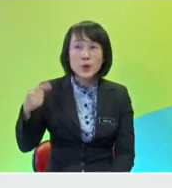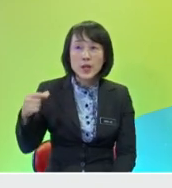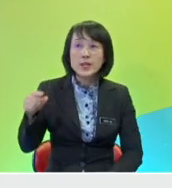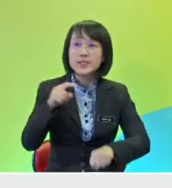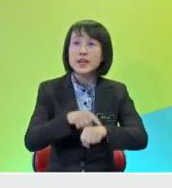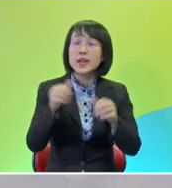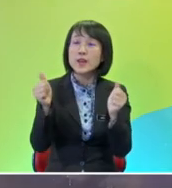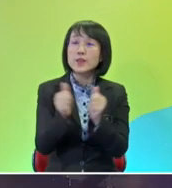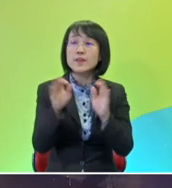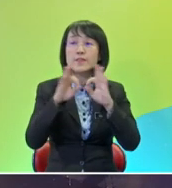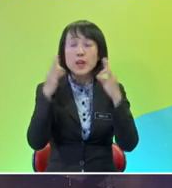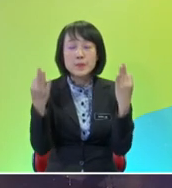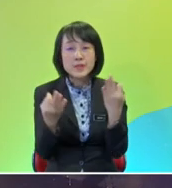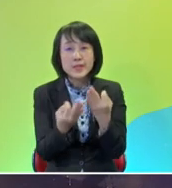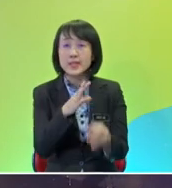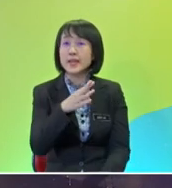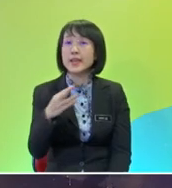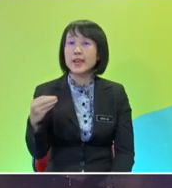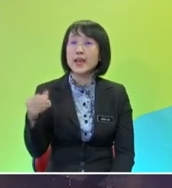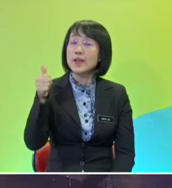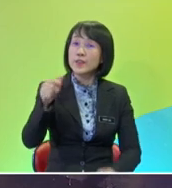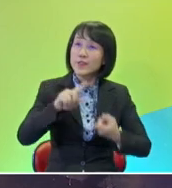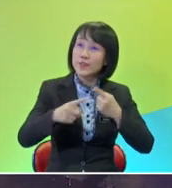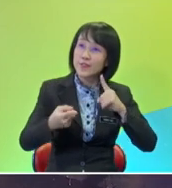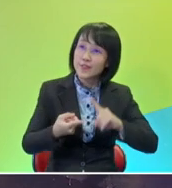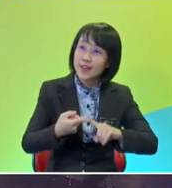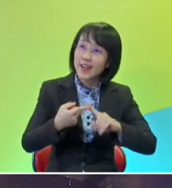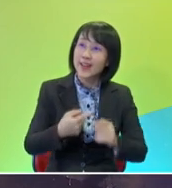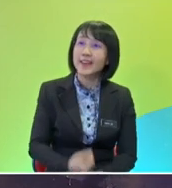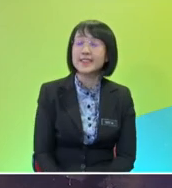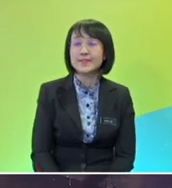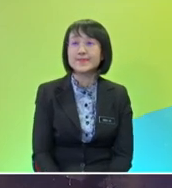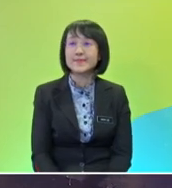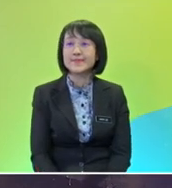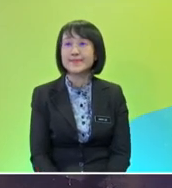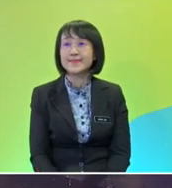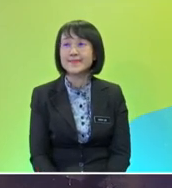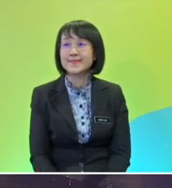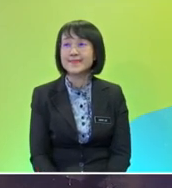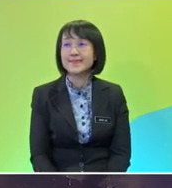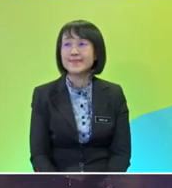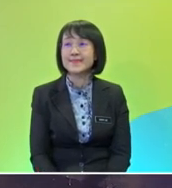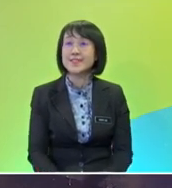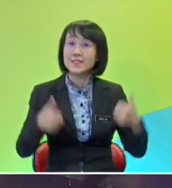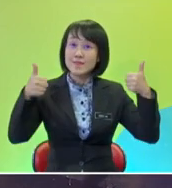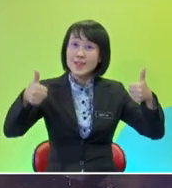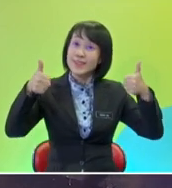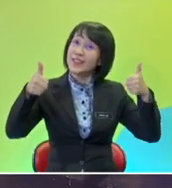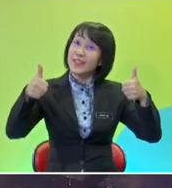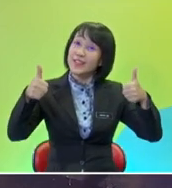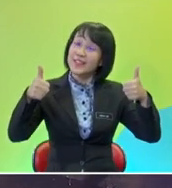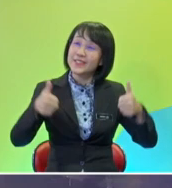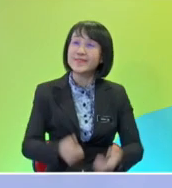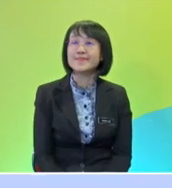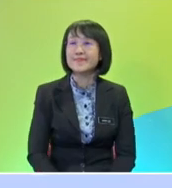friends. Wow, I love her intonation. Exactly. Mm-mm. So shall we give her a Bravo reward? Bravo,